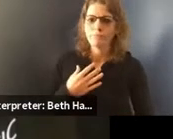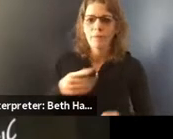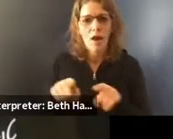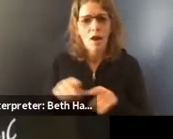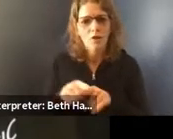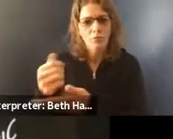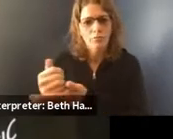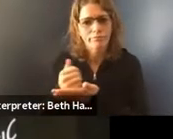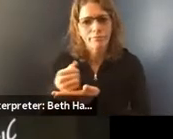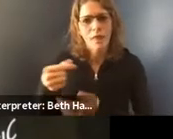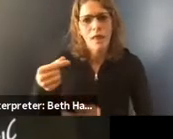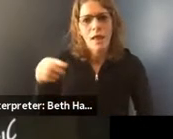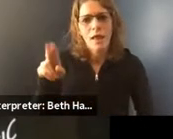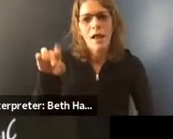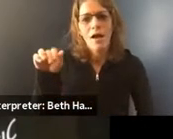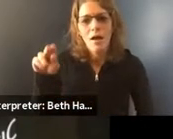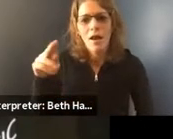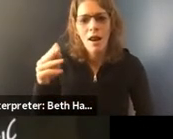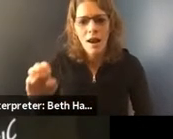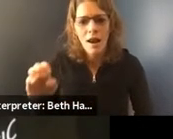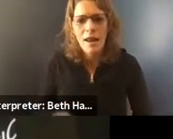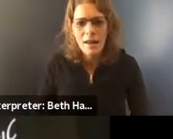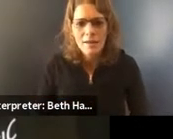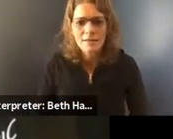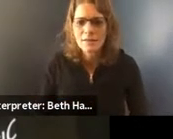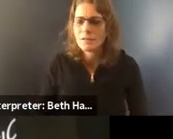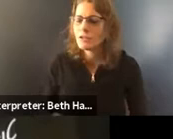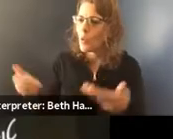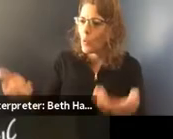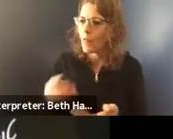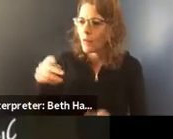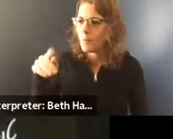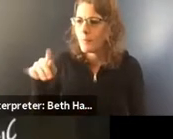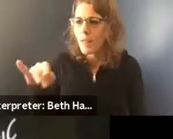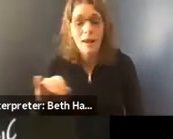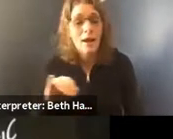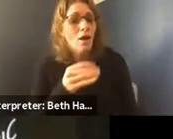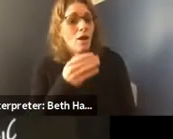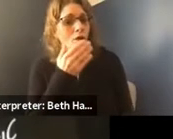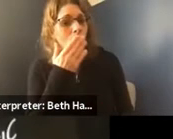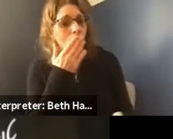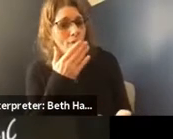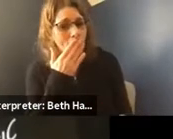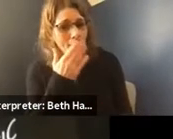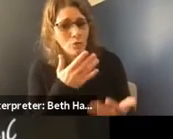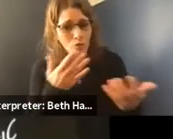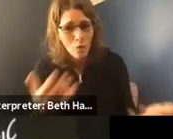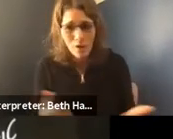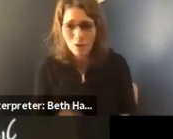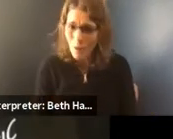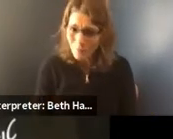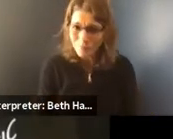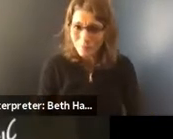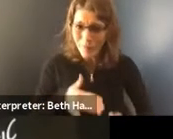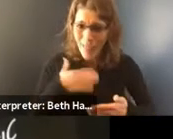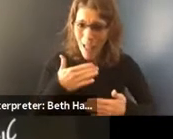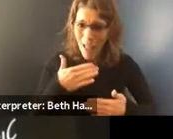yours. Oh, thank you so much. Well, and Happy New Year. Or is